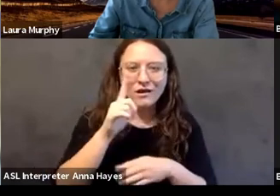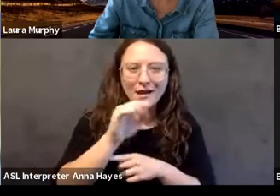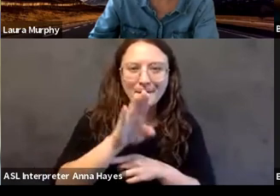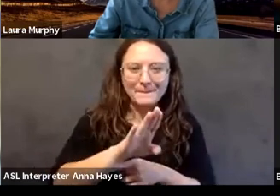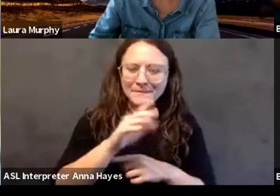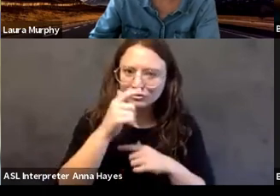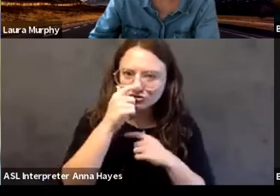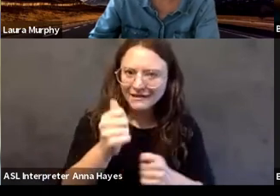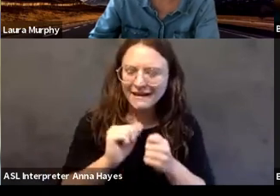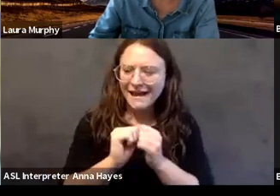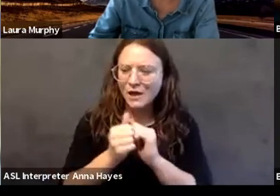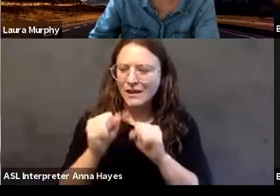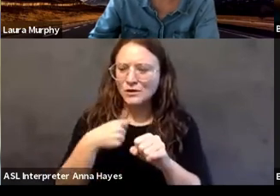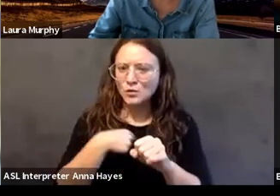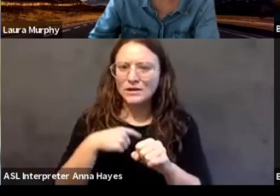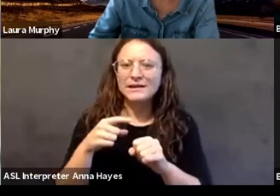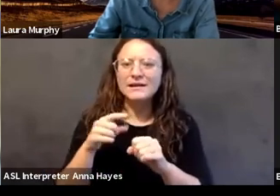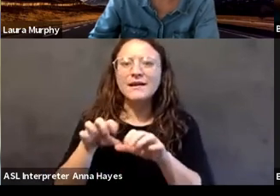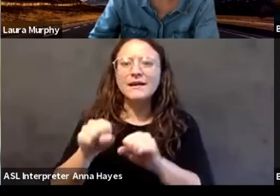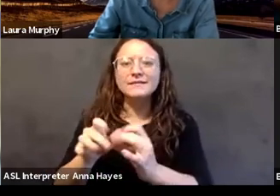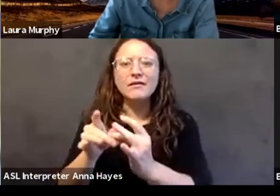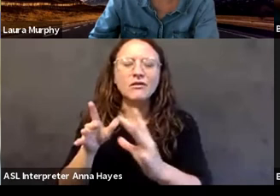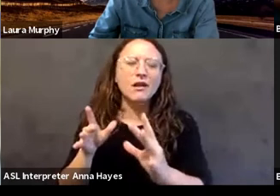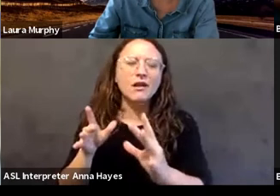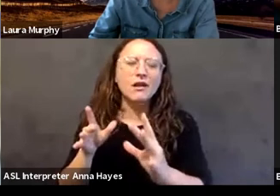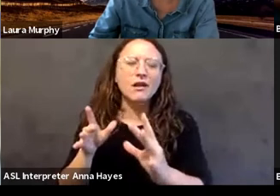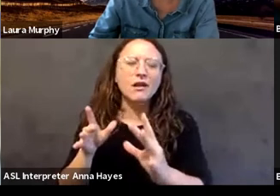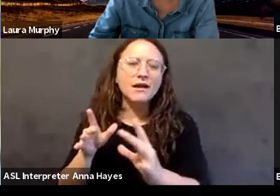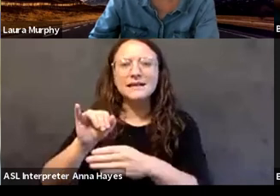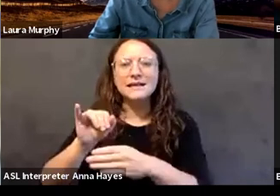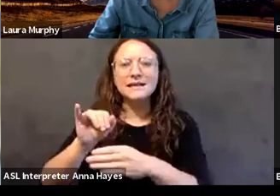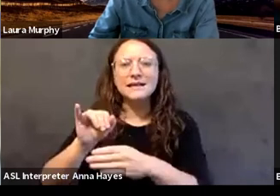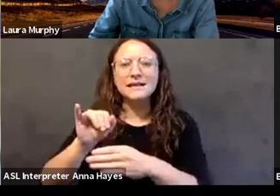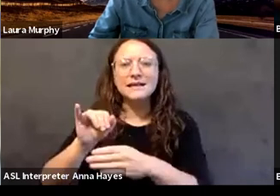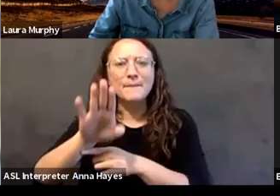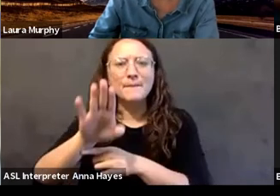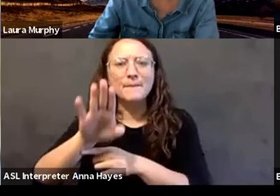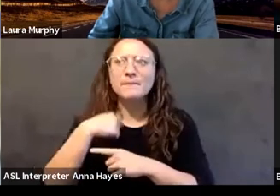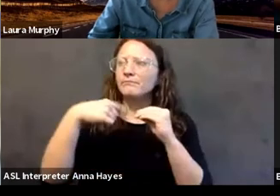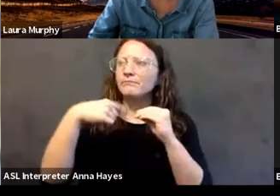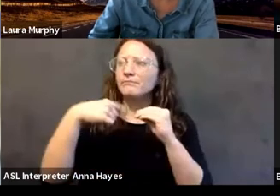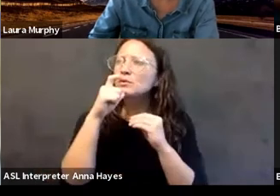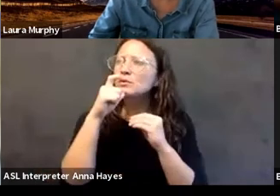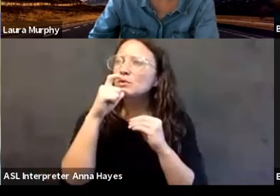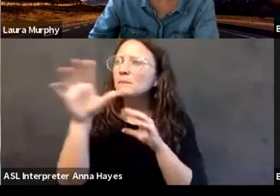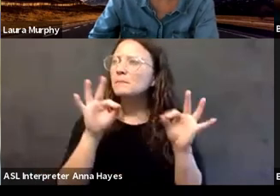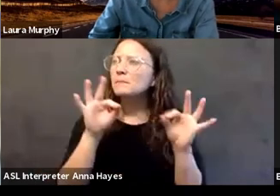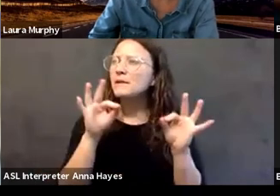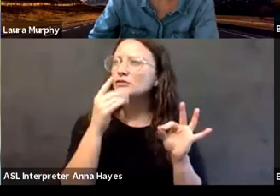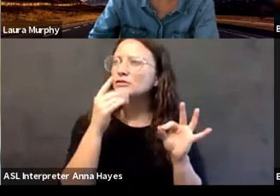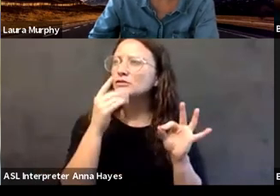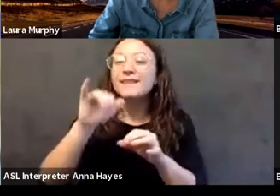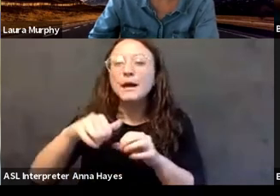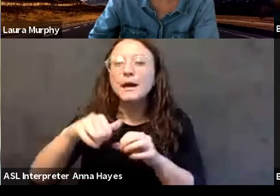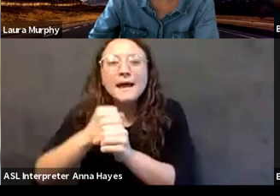do we decolonize an industrial color lab? And I was thinking about who gets to choose the colors that are made in chemical labs that then